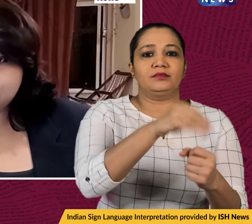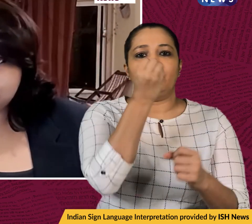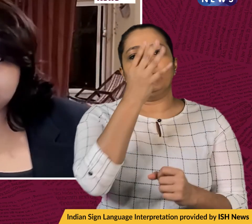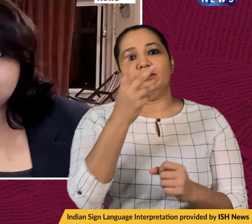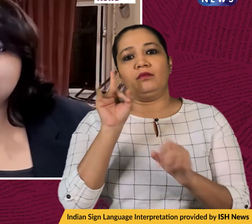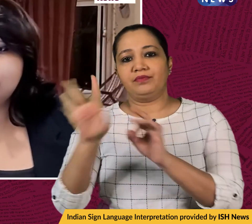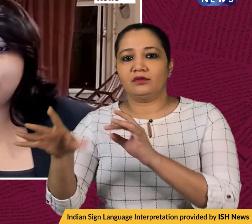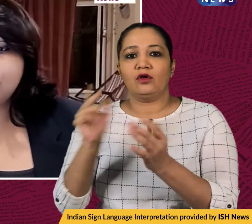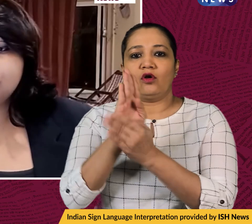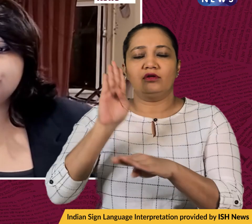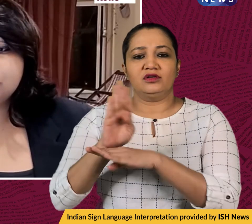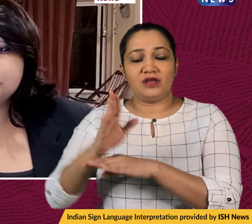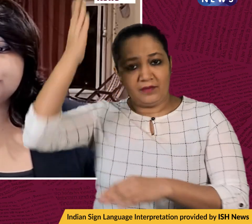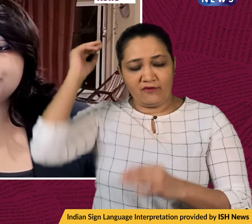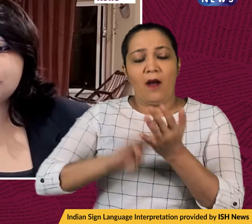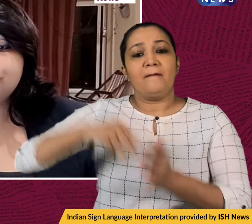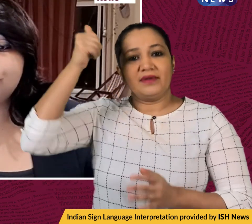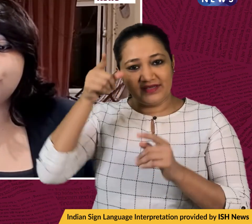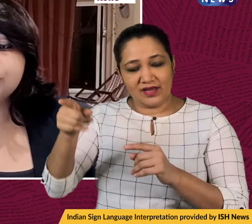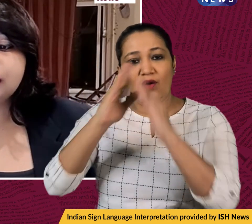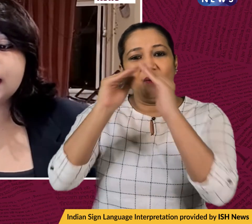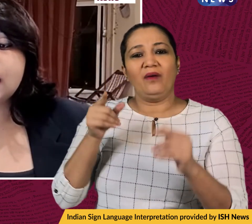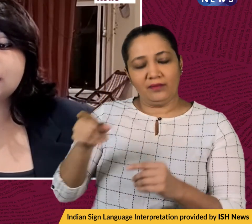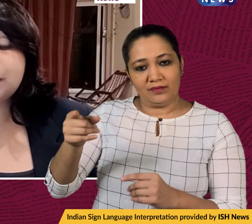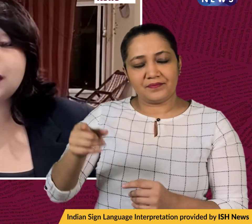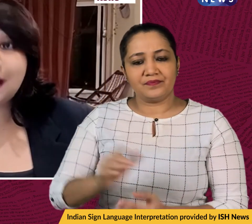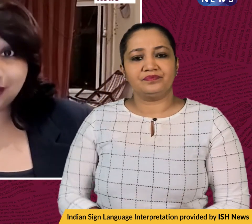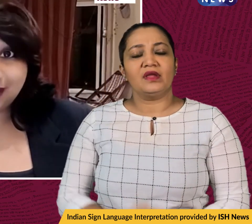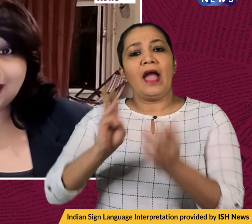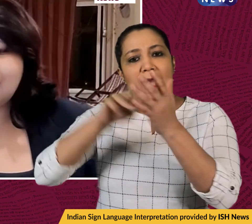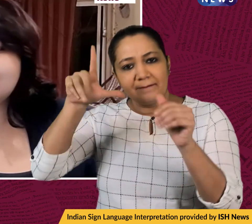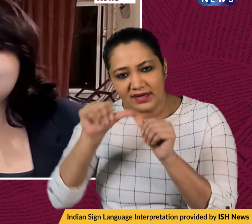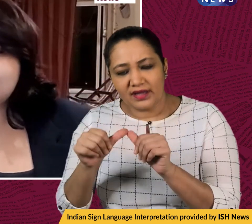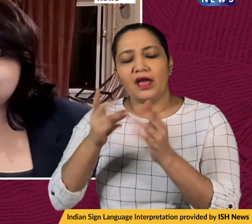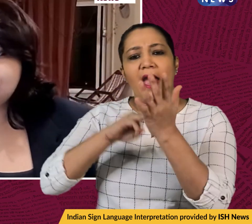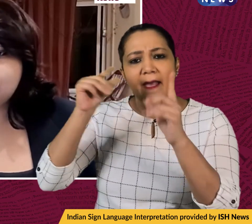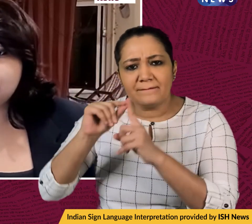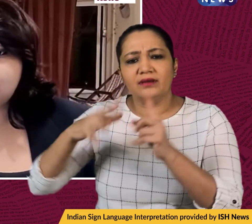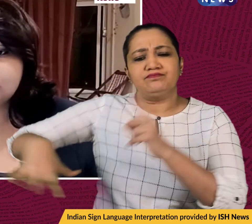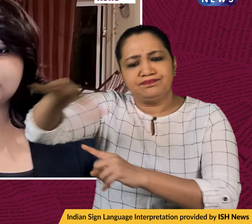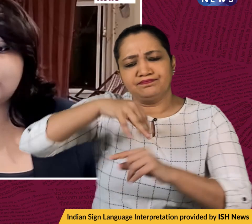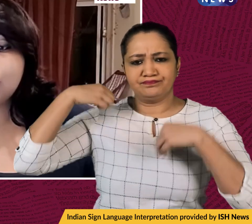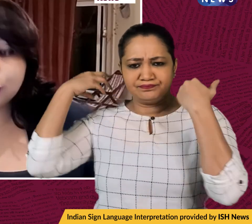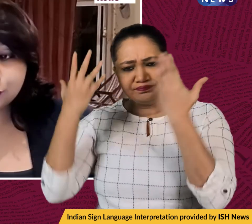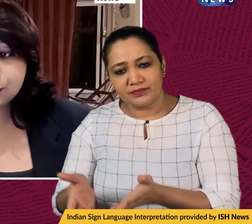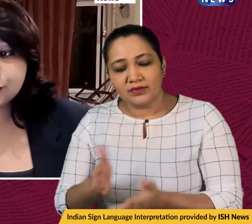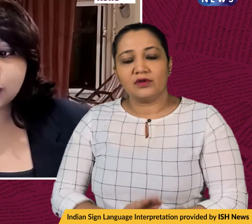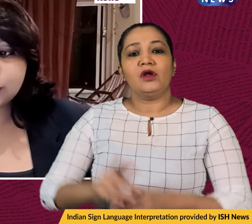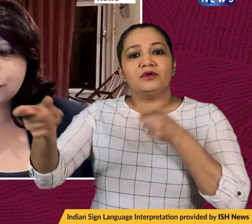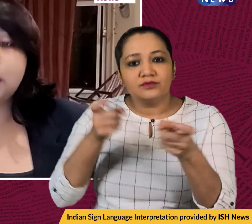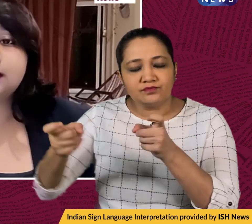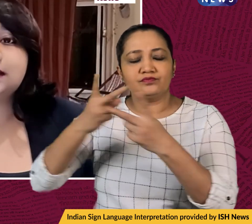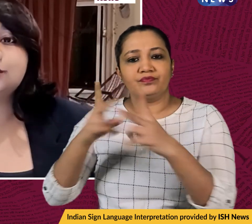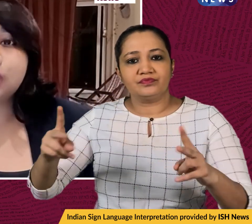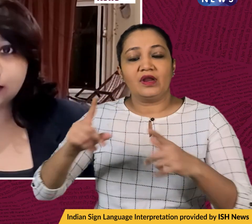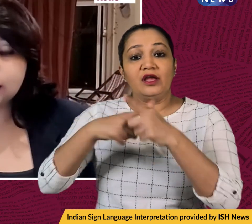the BJP. A former Union Minister of State for Home, Singh has been MLA and MP from the party and also was in charge